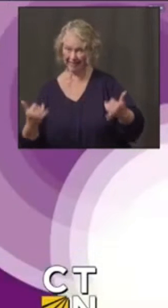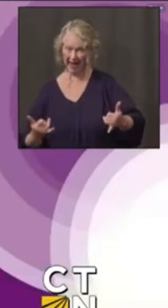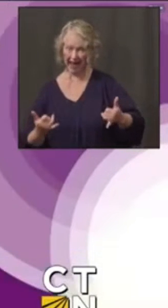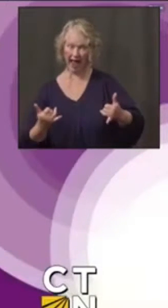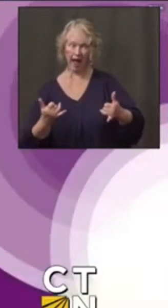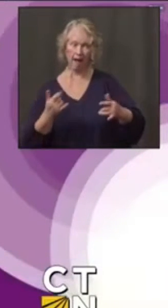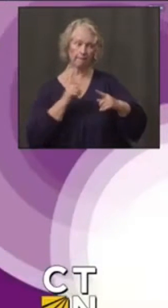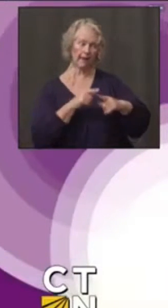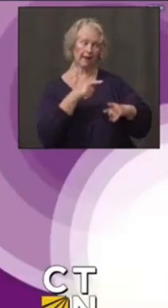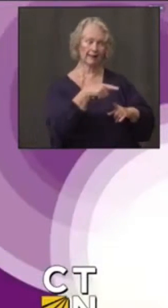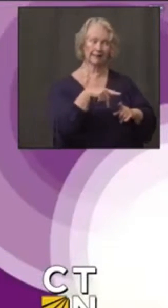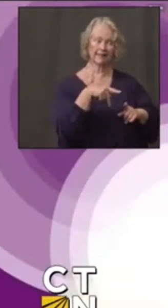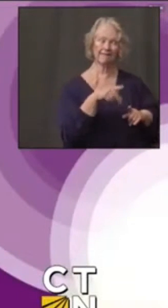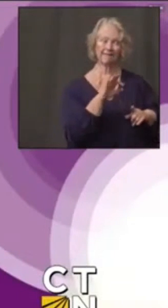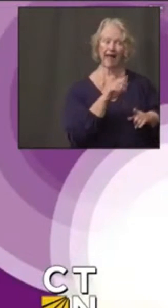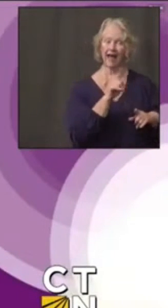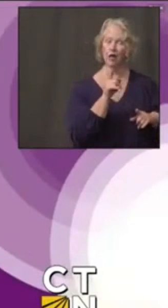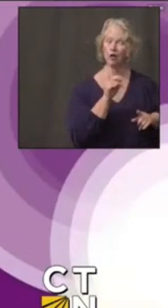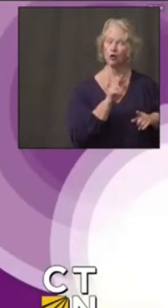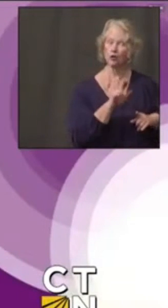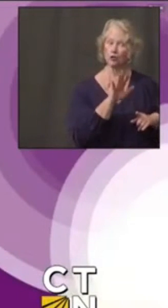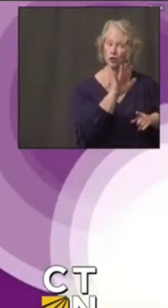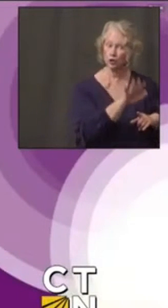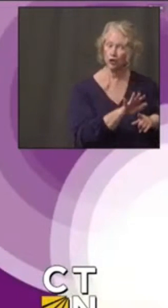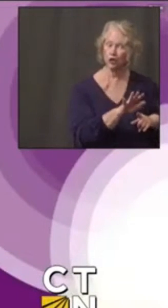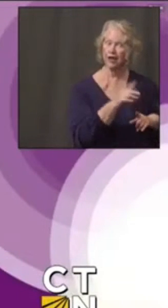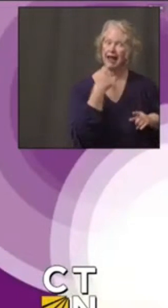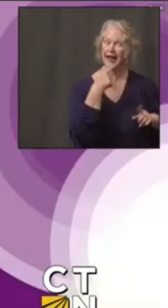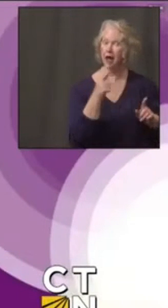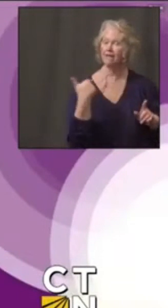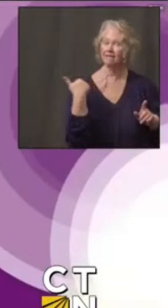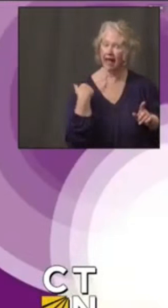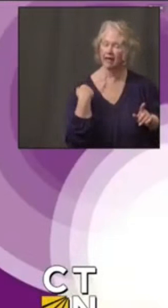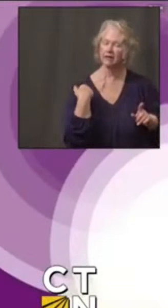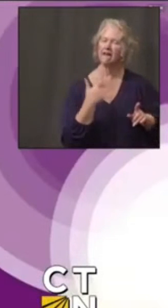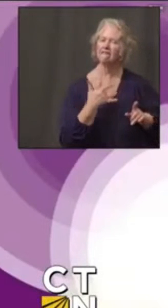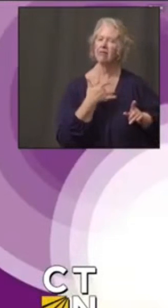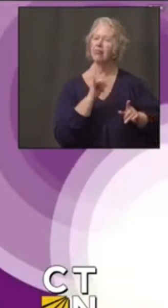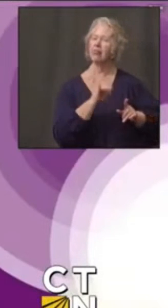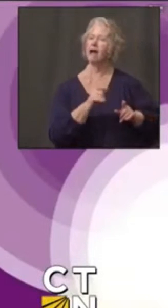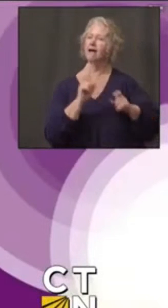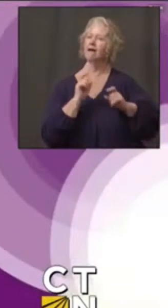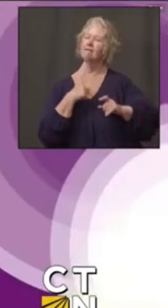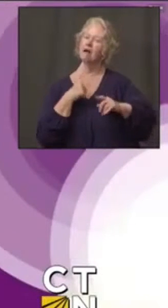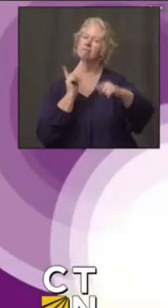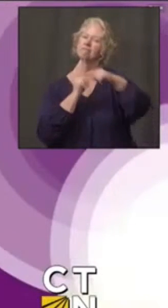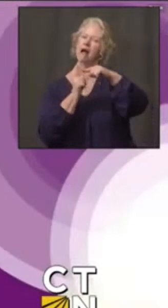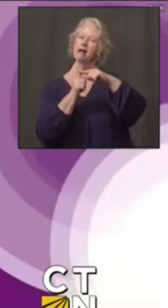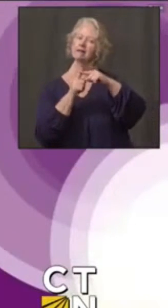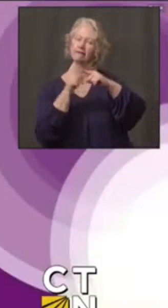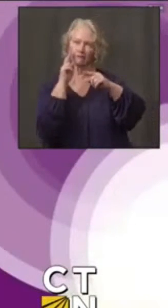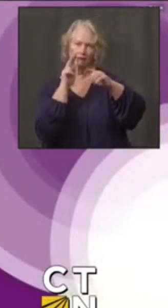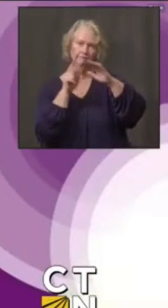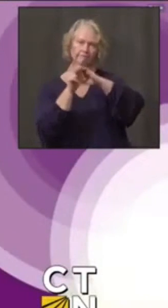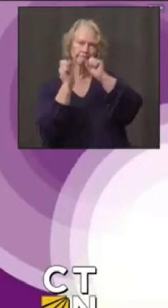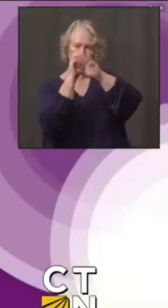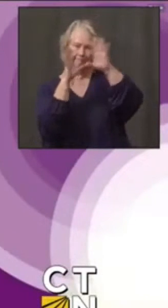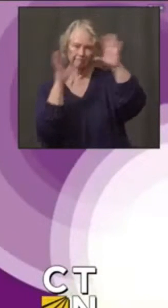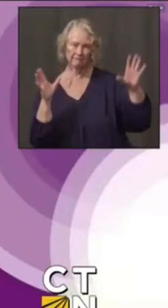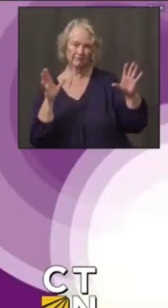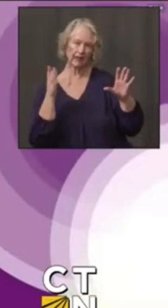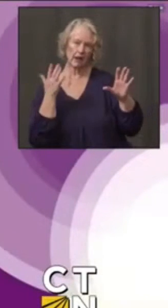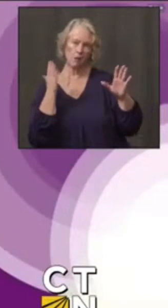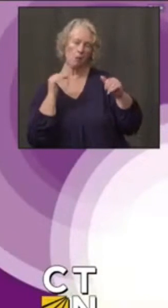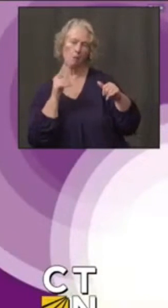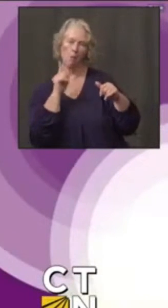Pfizer, that just that provides, I think, some reassurance for our future, and that we won't need the extra capacity that